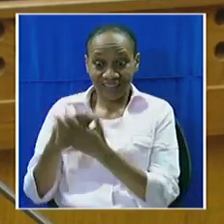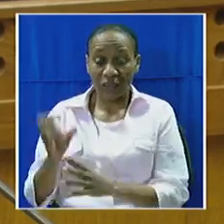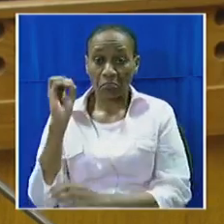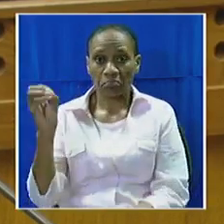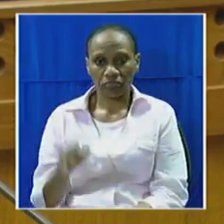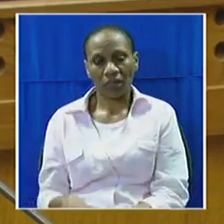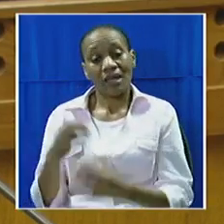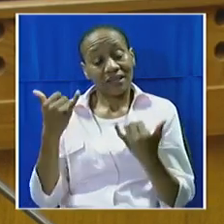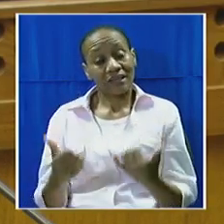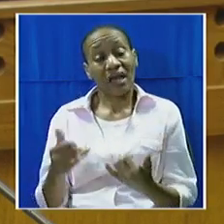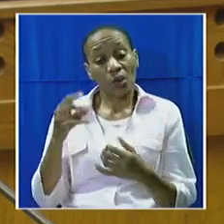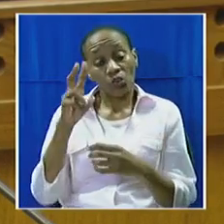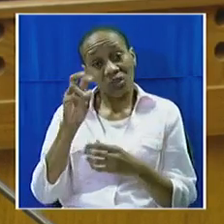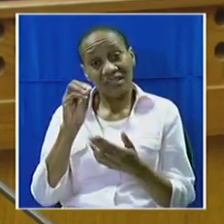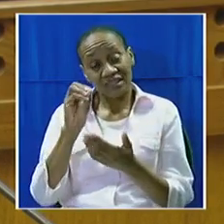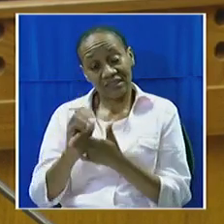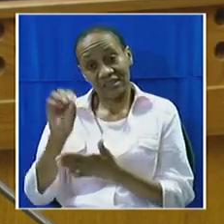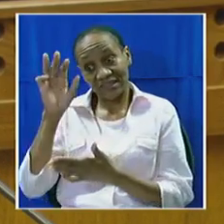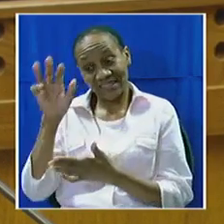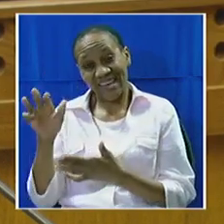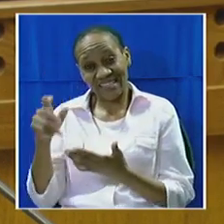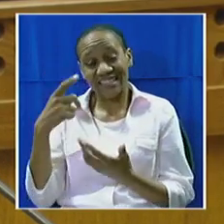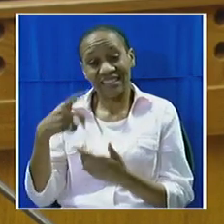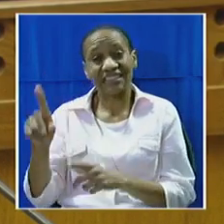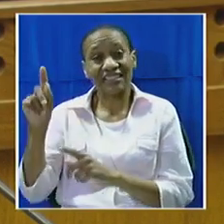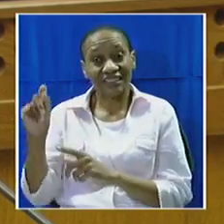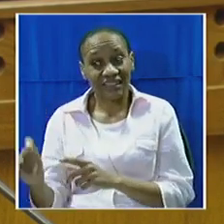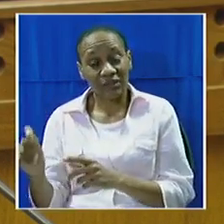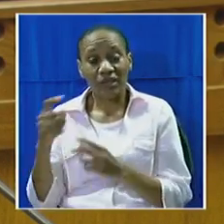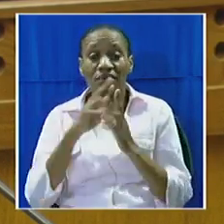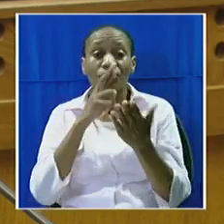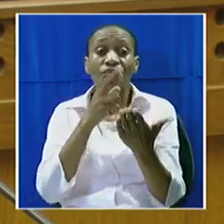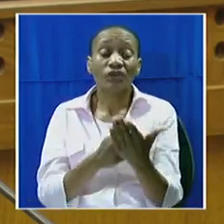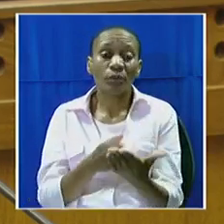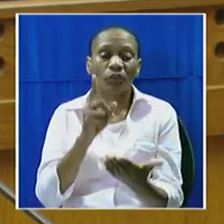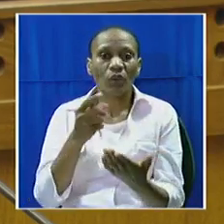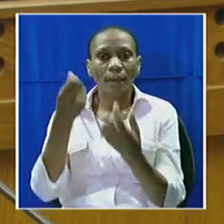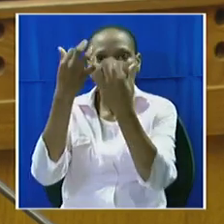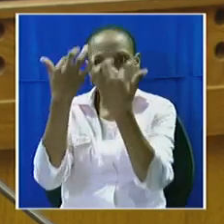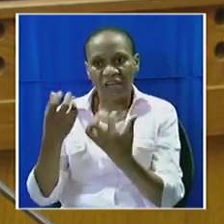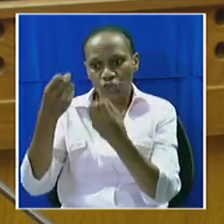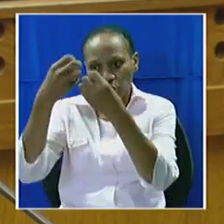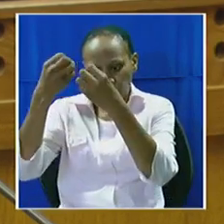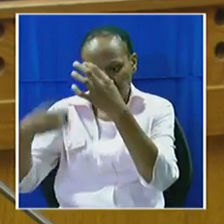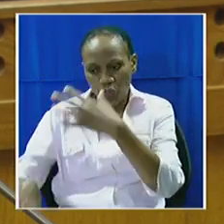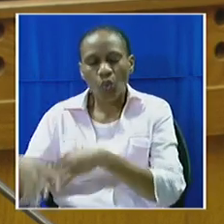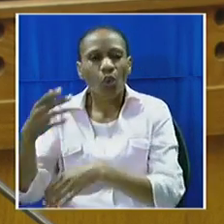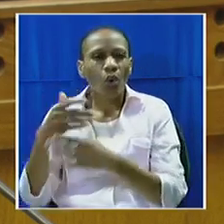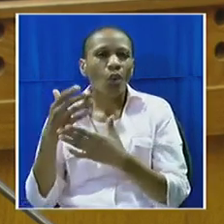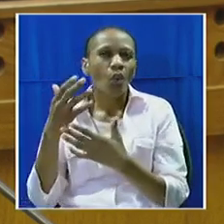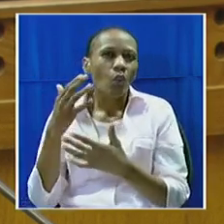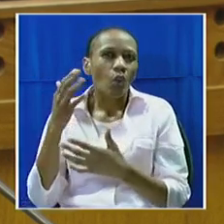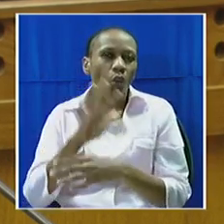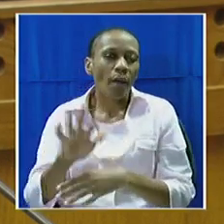2018-2019, City of Cape Town recorded material under-expending on its capital budget